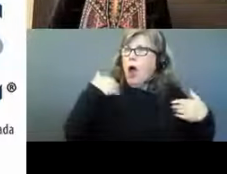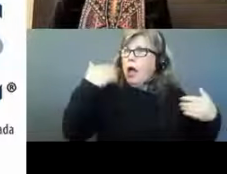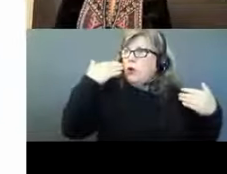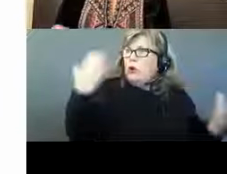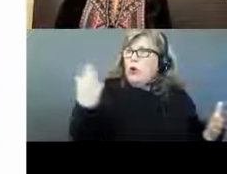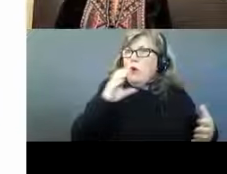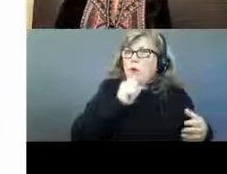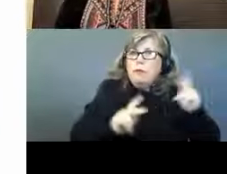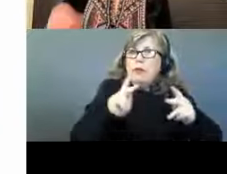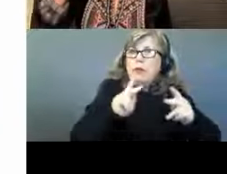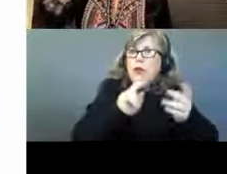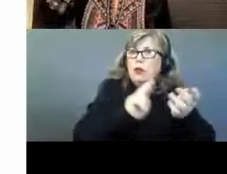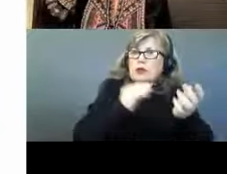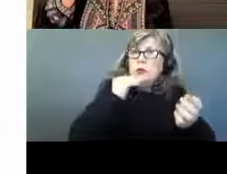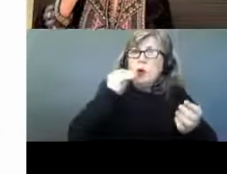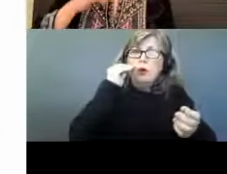slide.